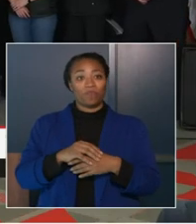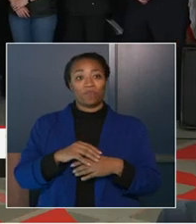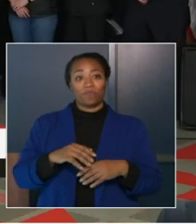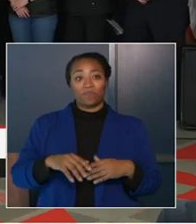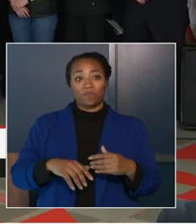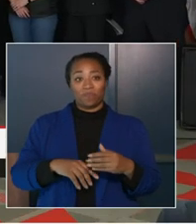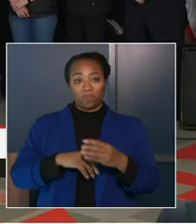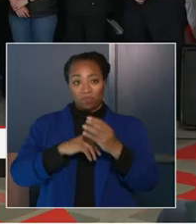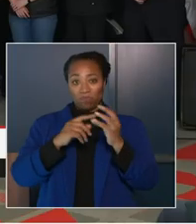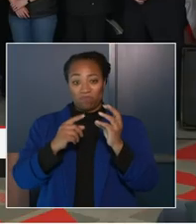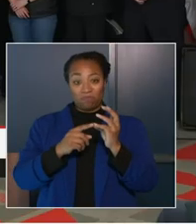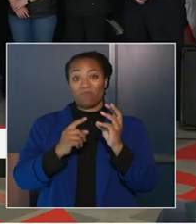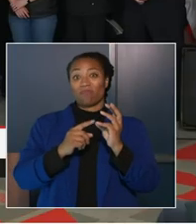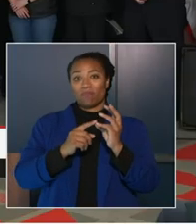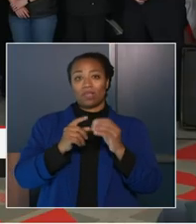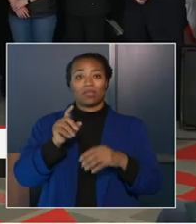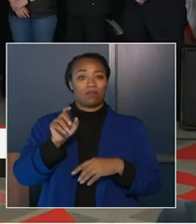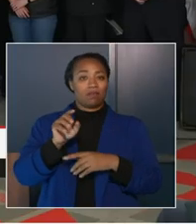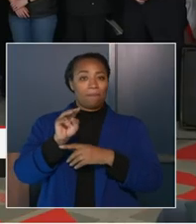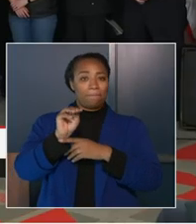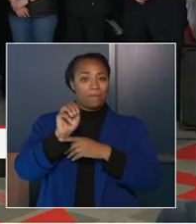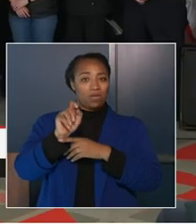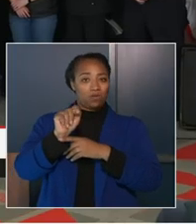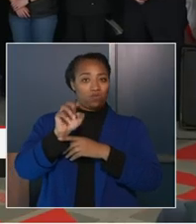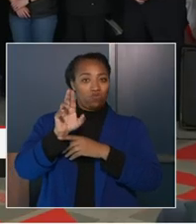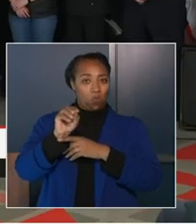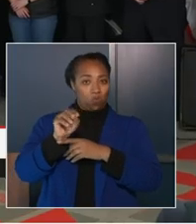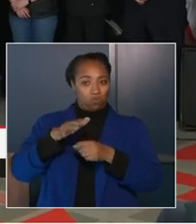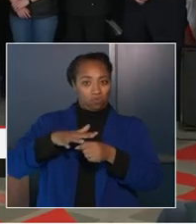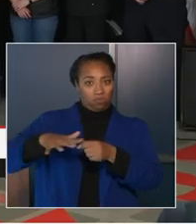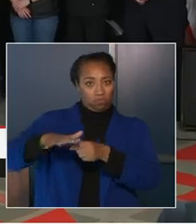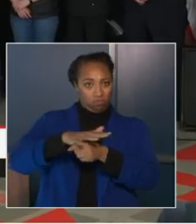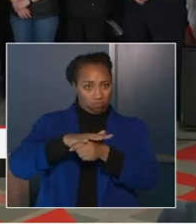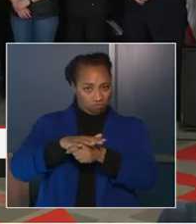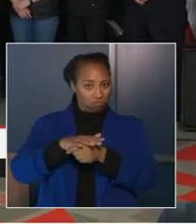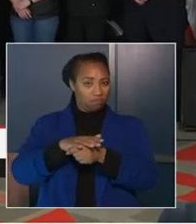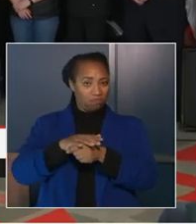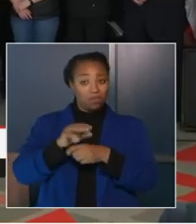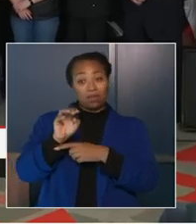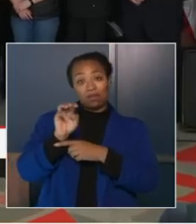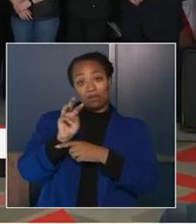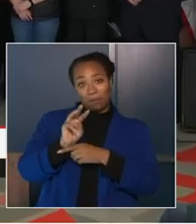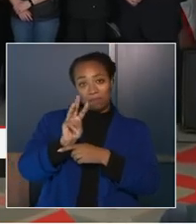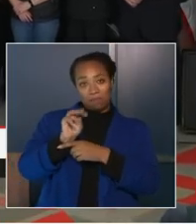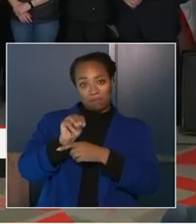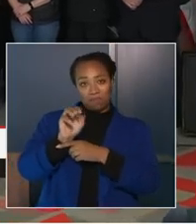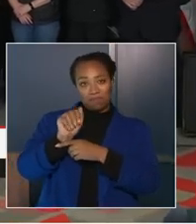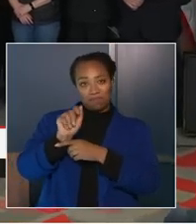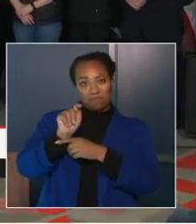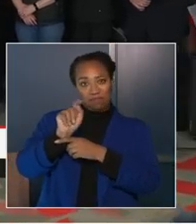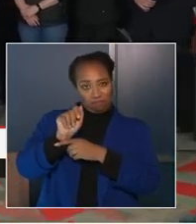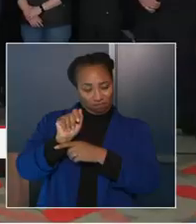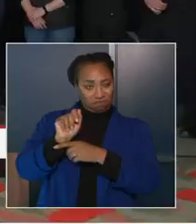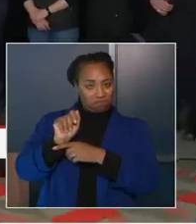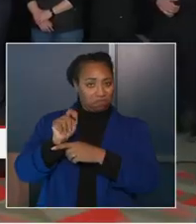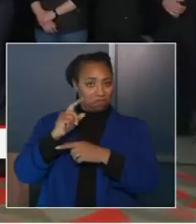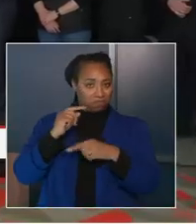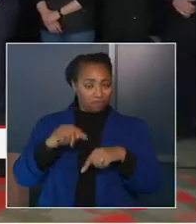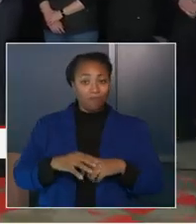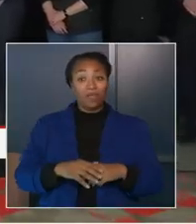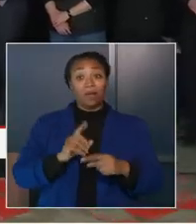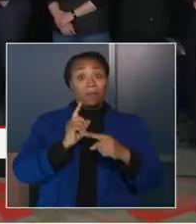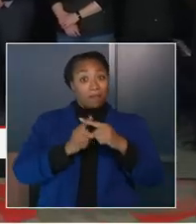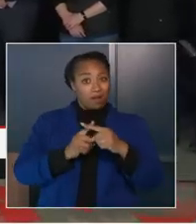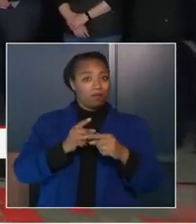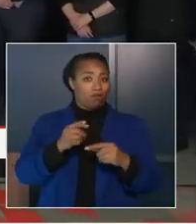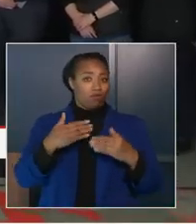Randy Clark, and Director Laura Zeilinger from the Department of Human Services. So having said all that, good